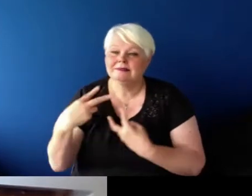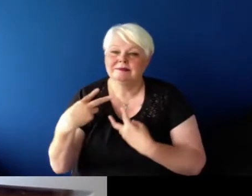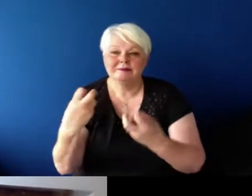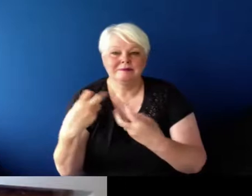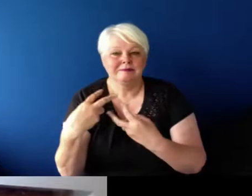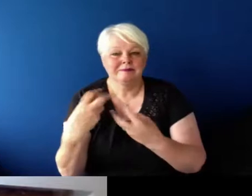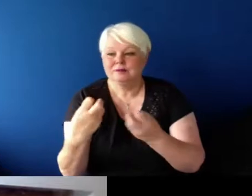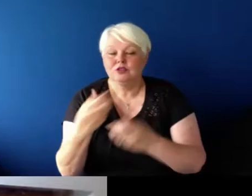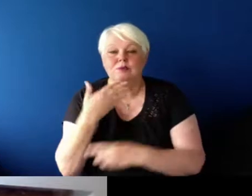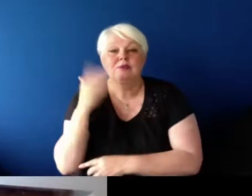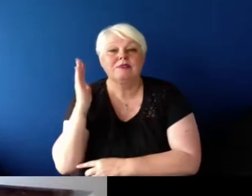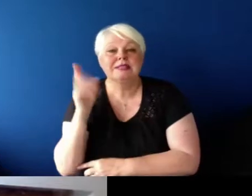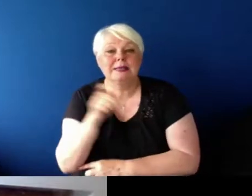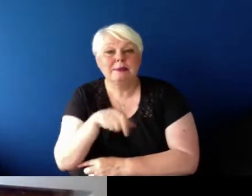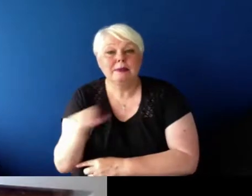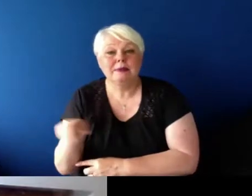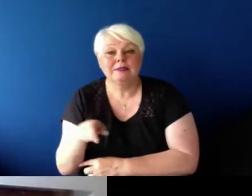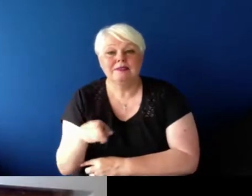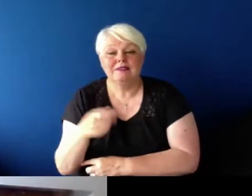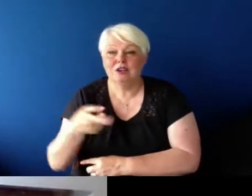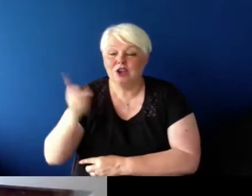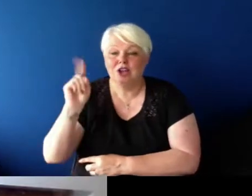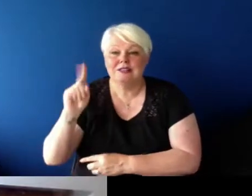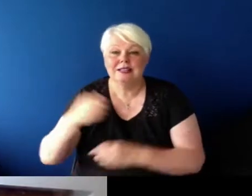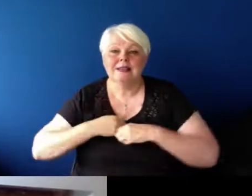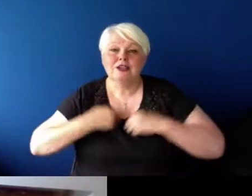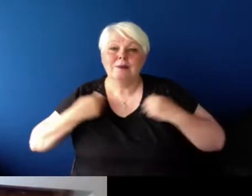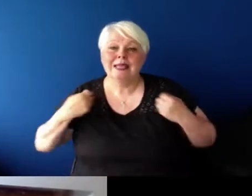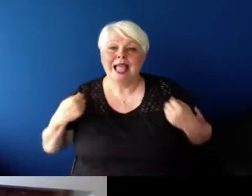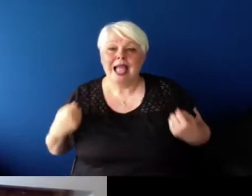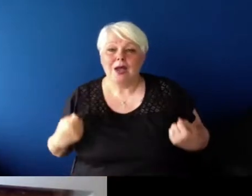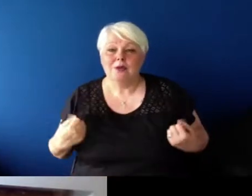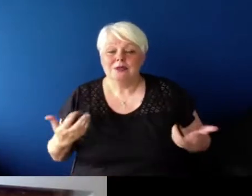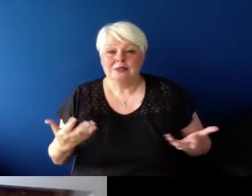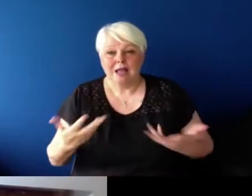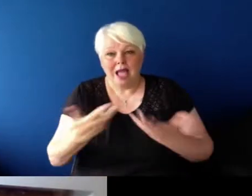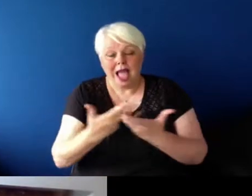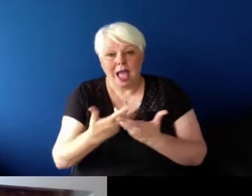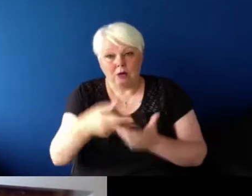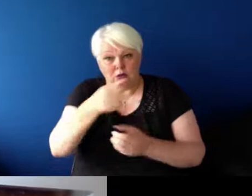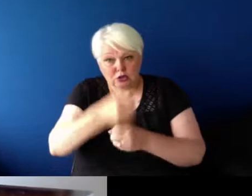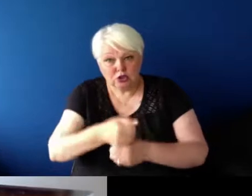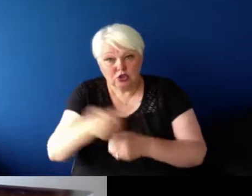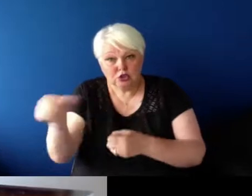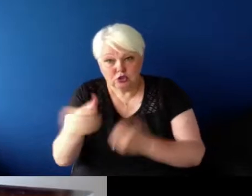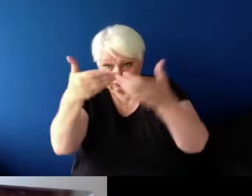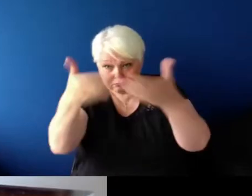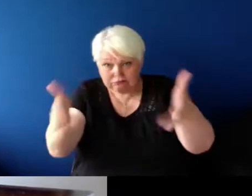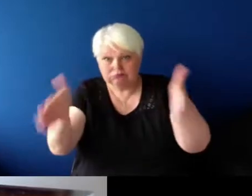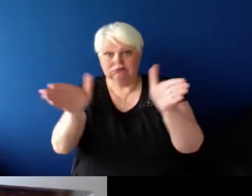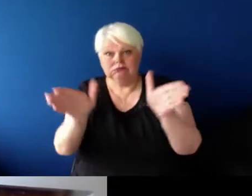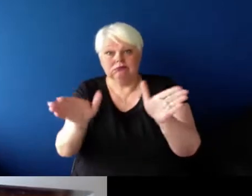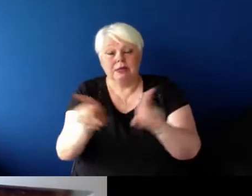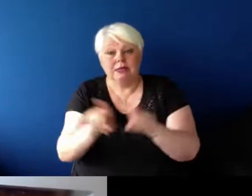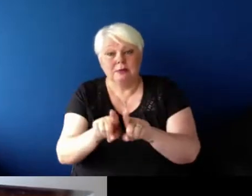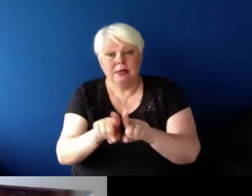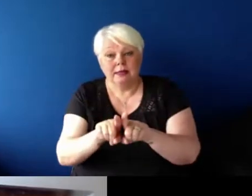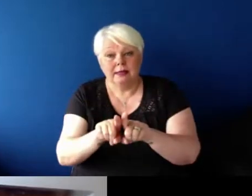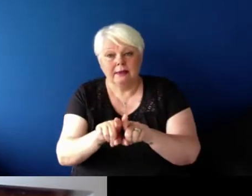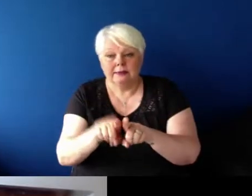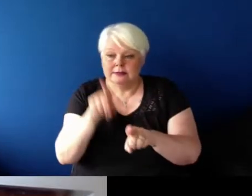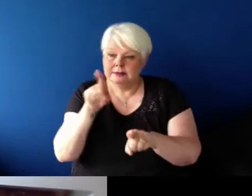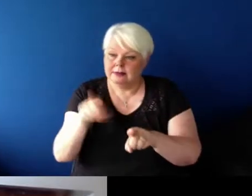reflects on coming out as a spiritual experience and how the church too must come out. And as I've said in the intro, you described the coming